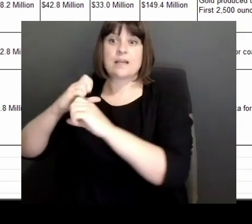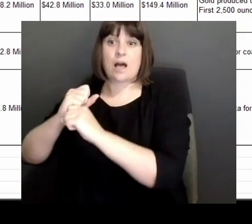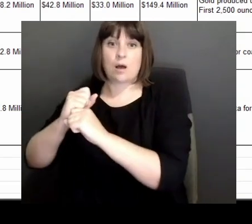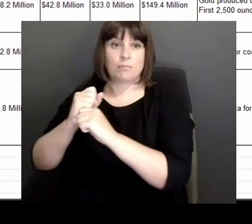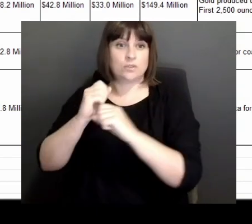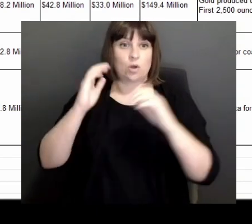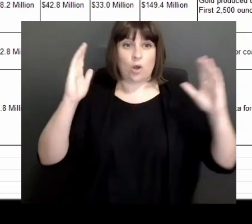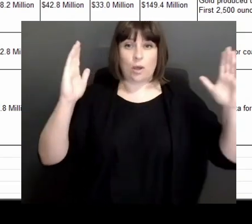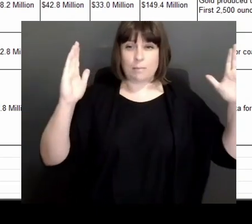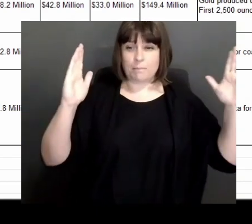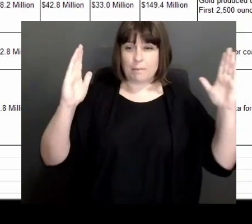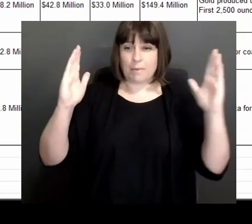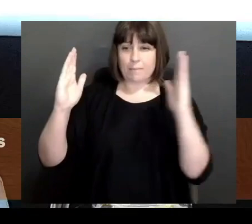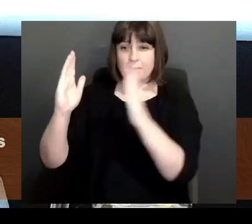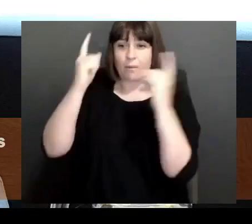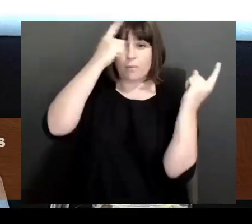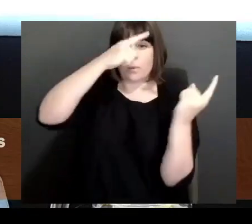correct? Correct, yes.